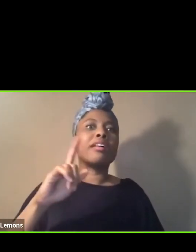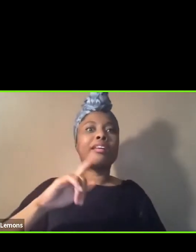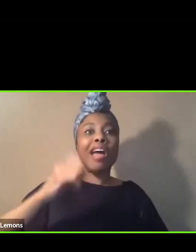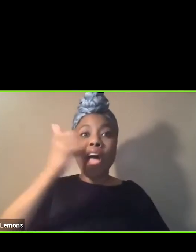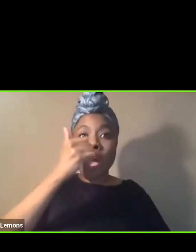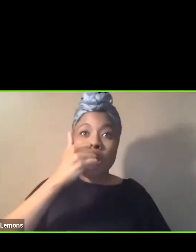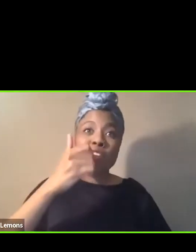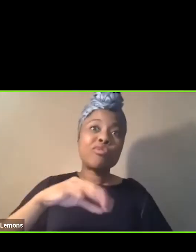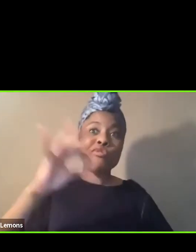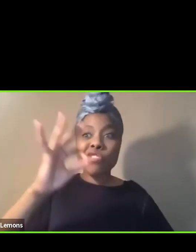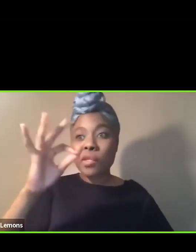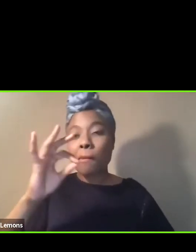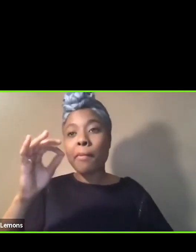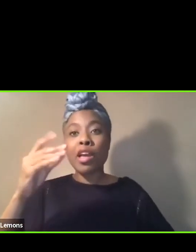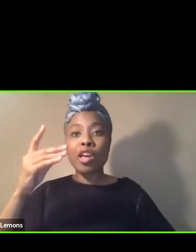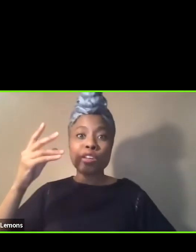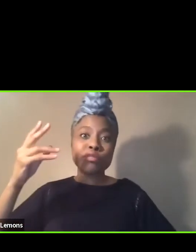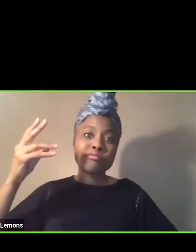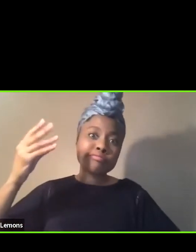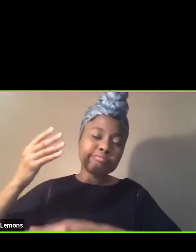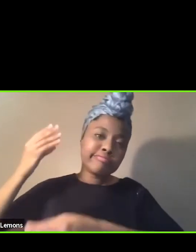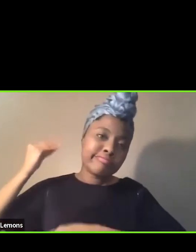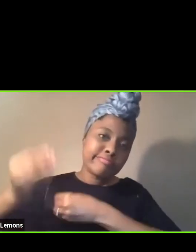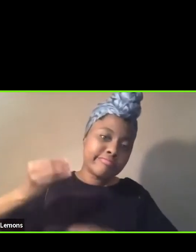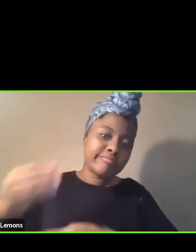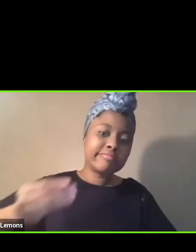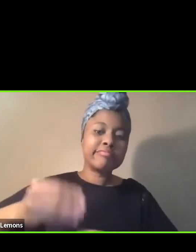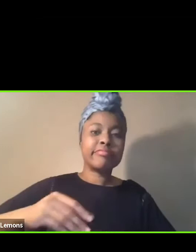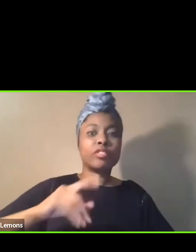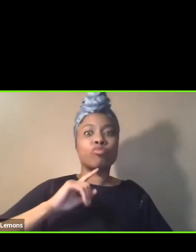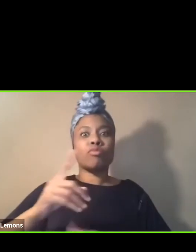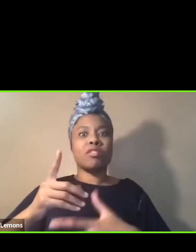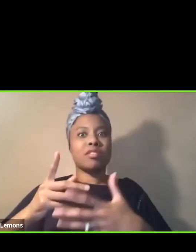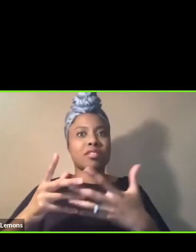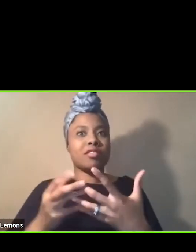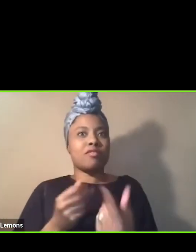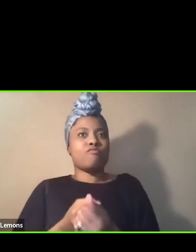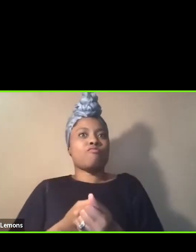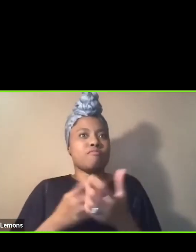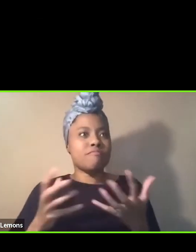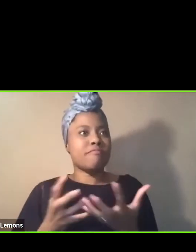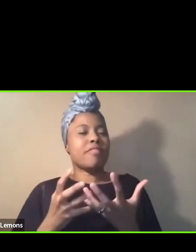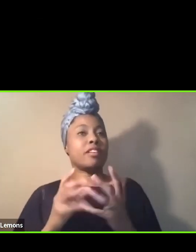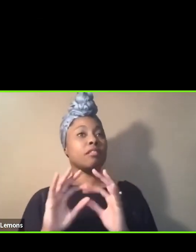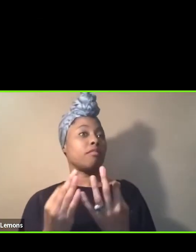heritage. Embrace us as part of the family, because we are.